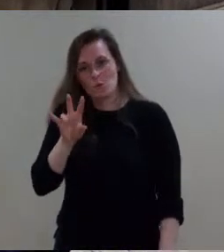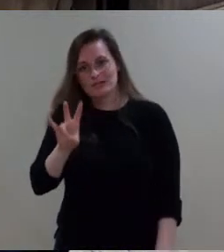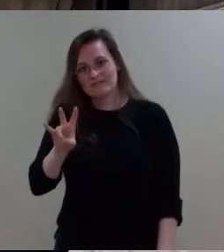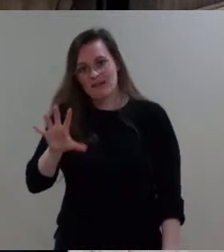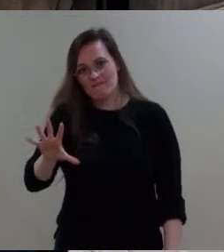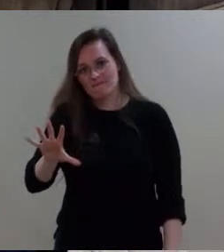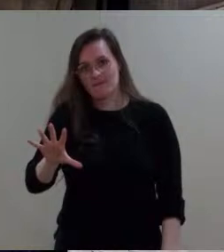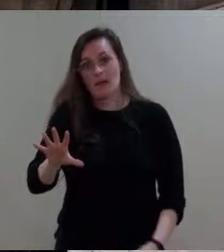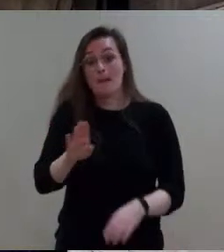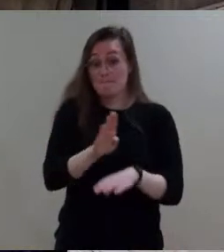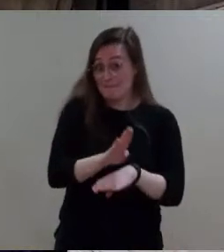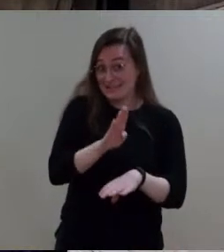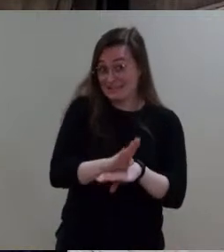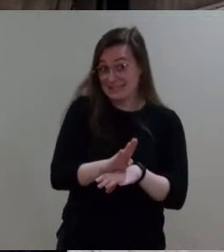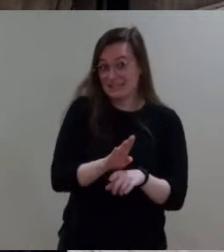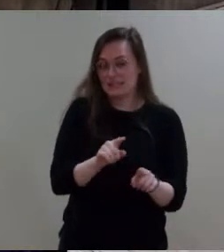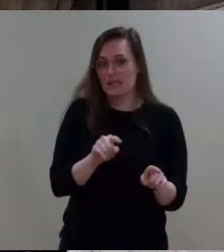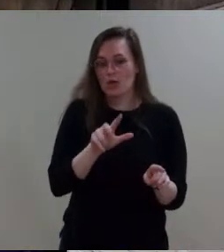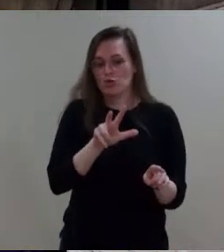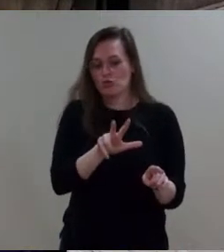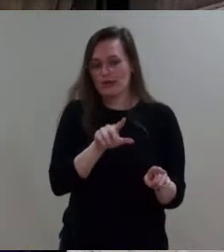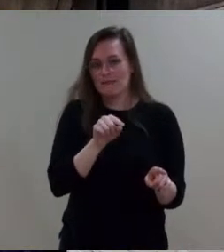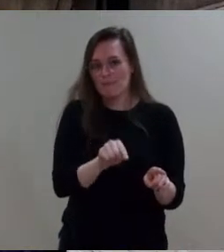$1.475 and a commercial rate of